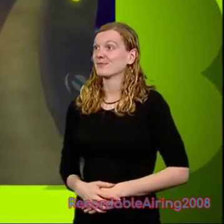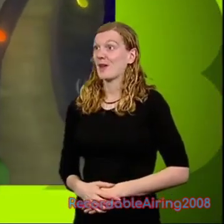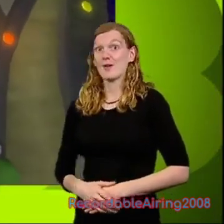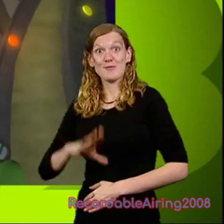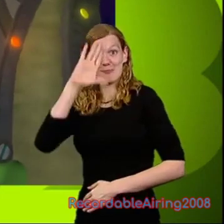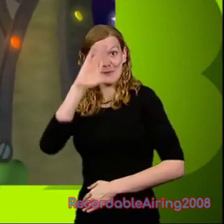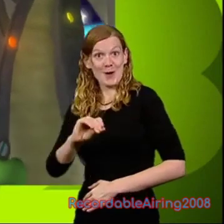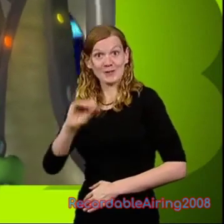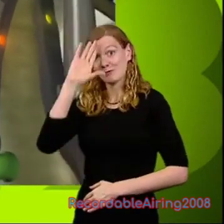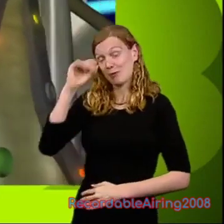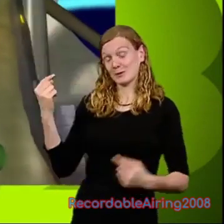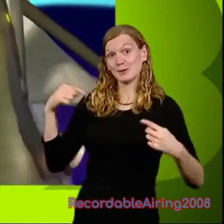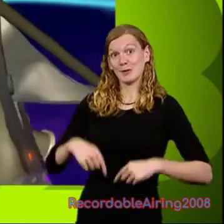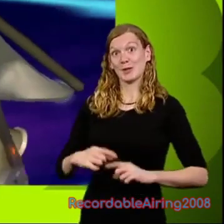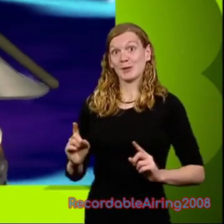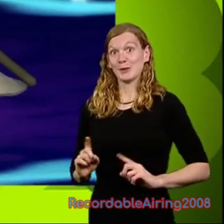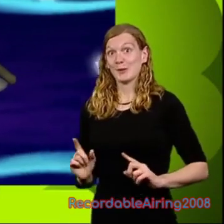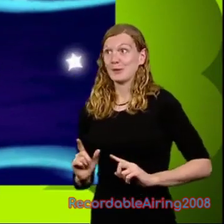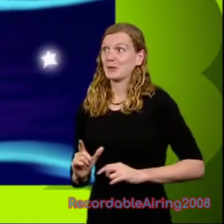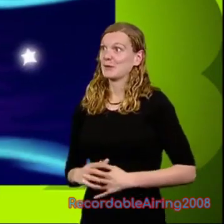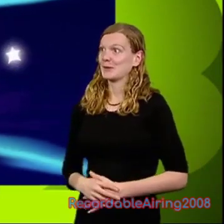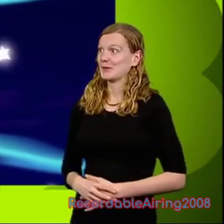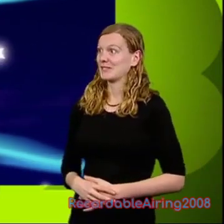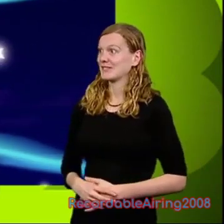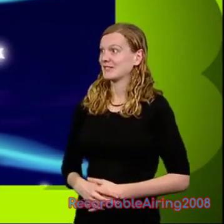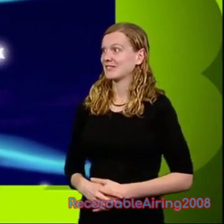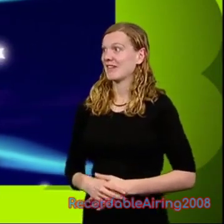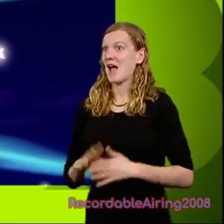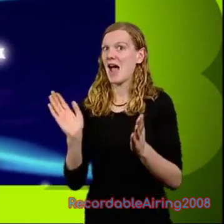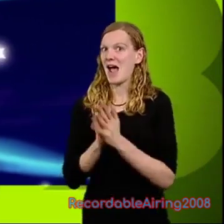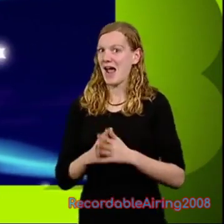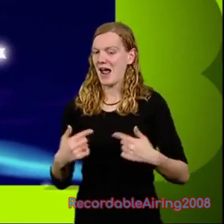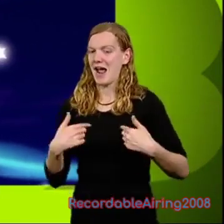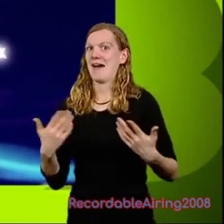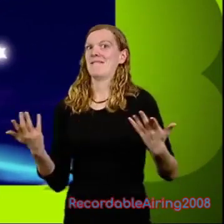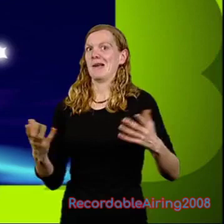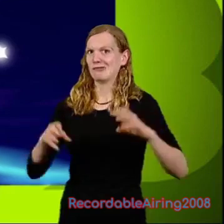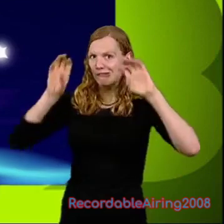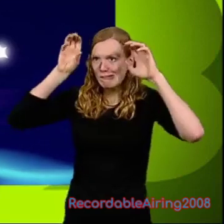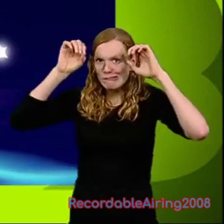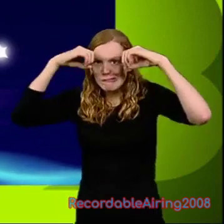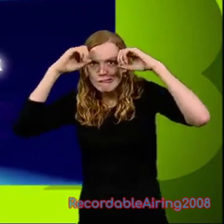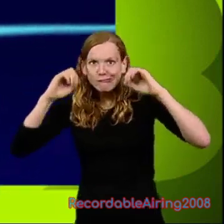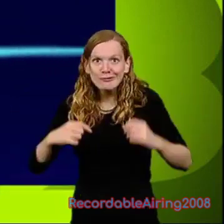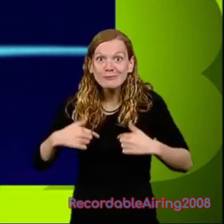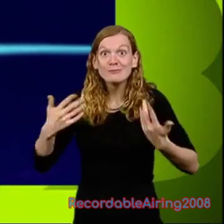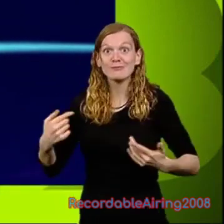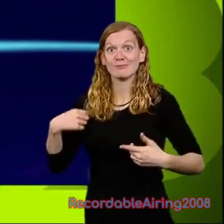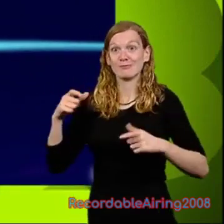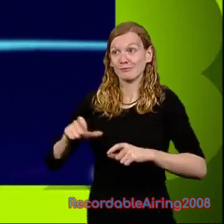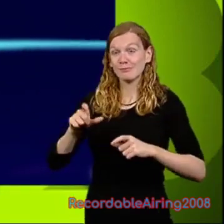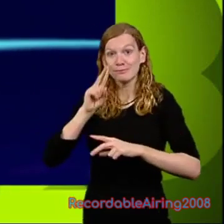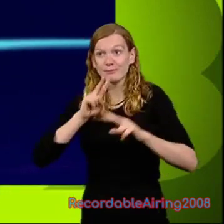Hey, space pirates, it's Zorst, of course, and I'm talking to you from my very own place in space. The journey is